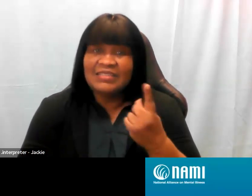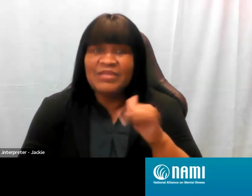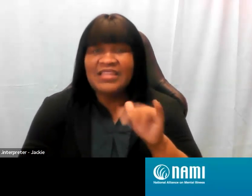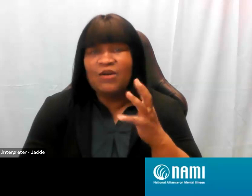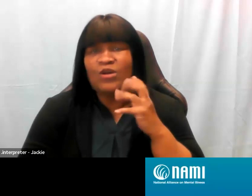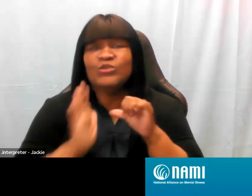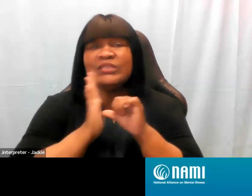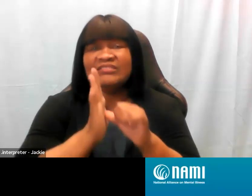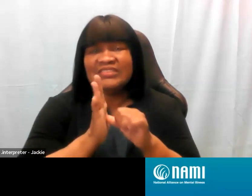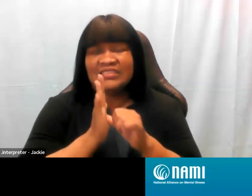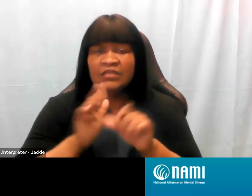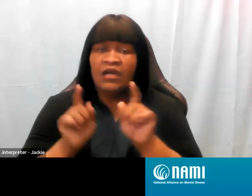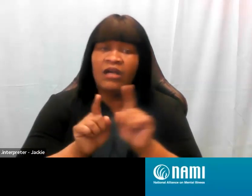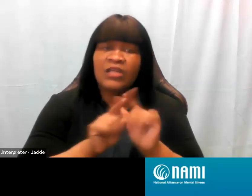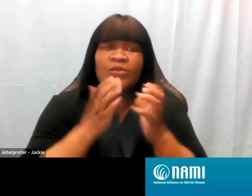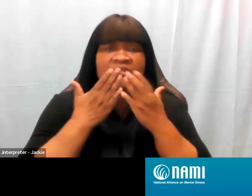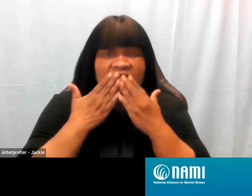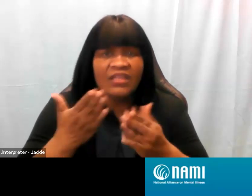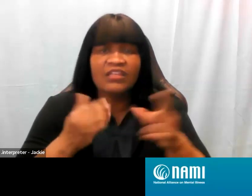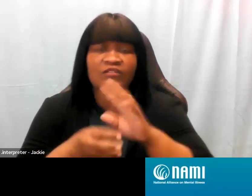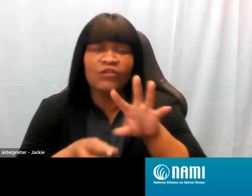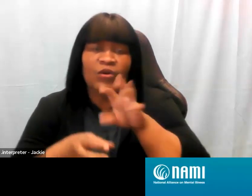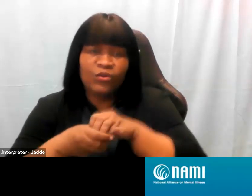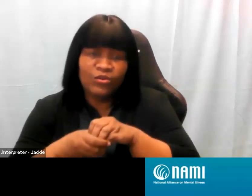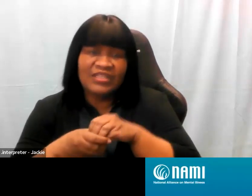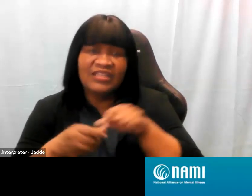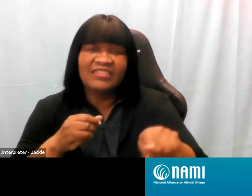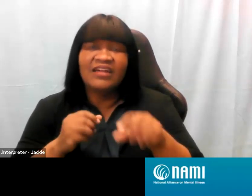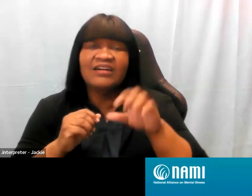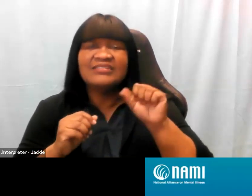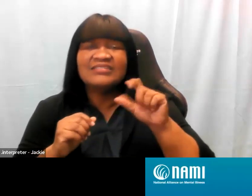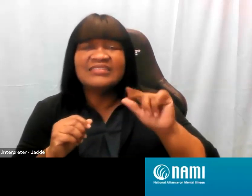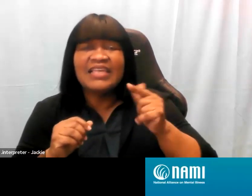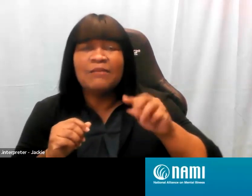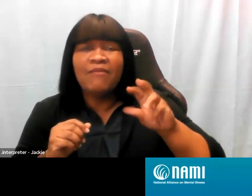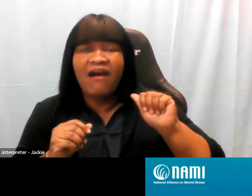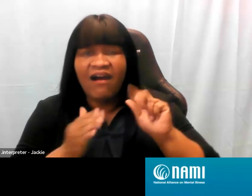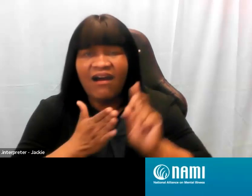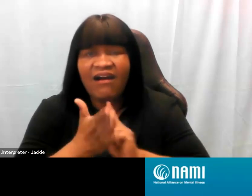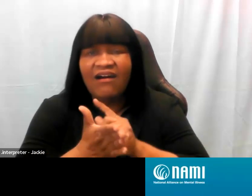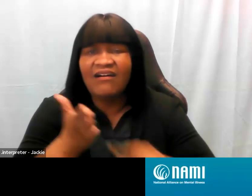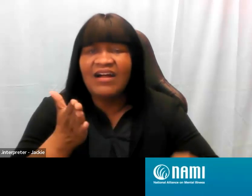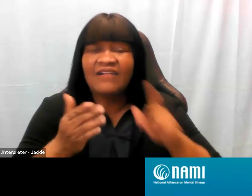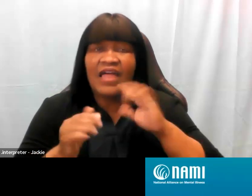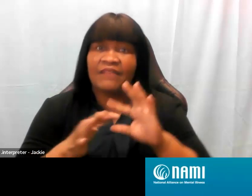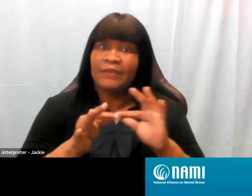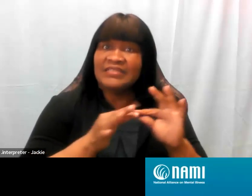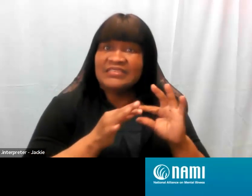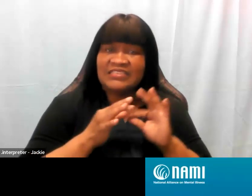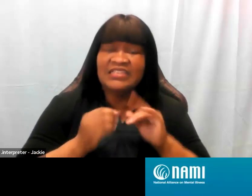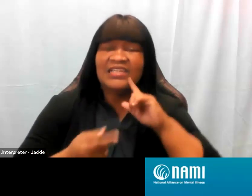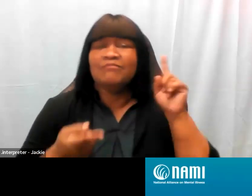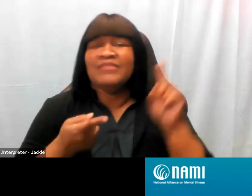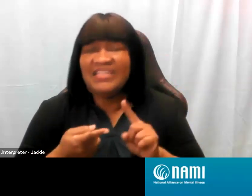to emphasize. I also want to thank you for including the stigma, you know, including, you know, as far as the messaging goes in mitigating